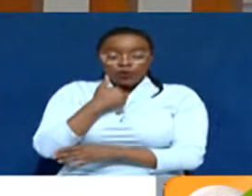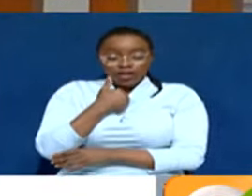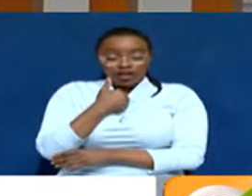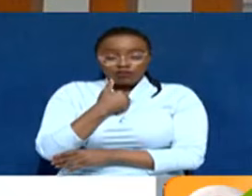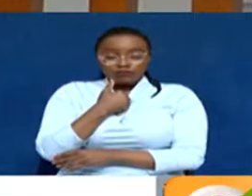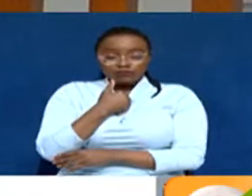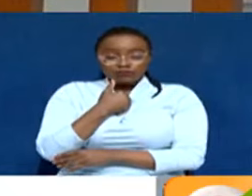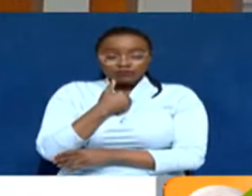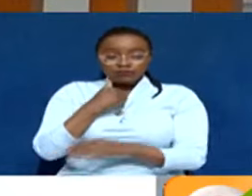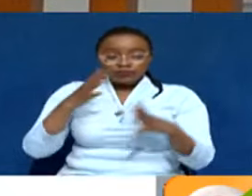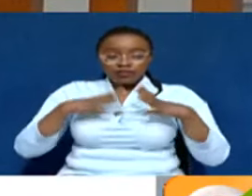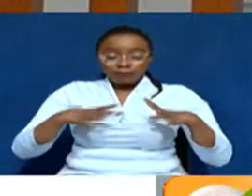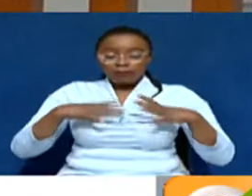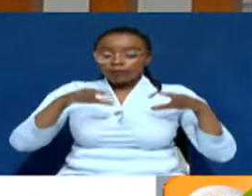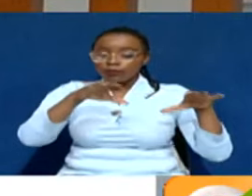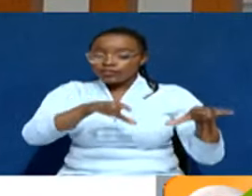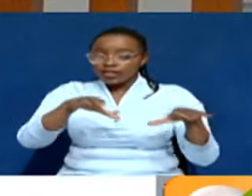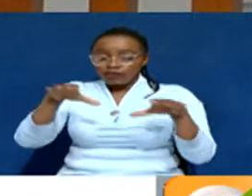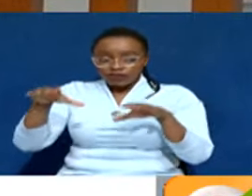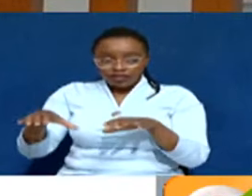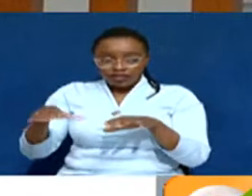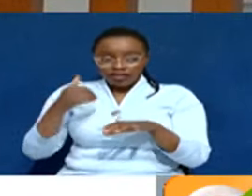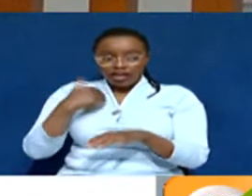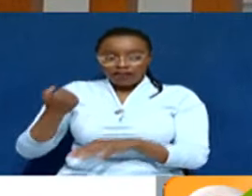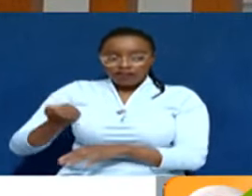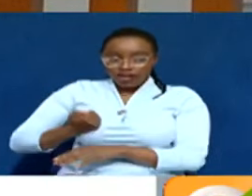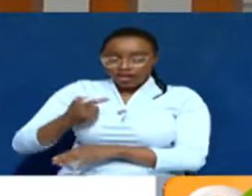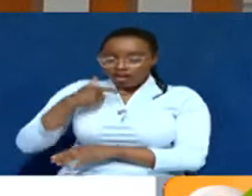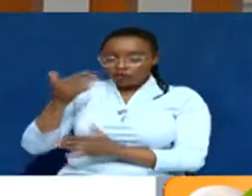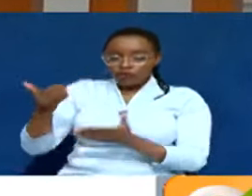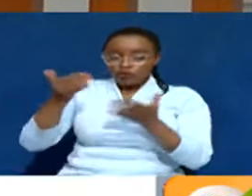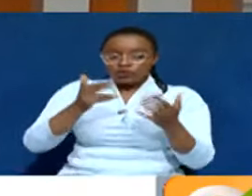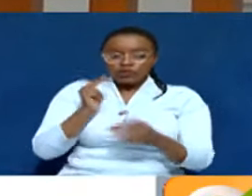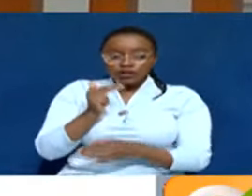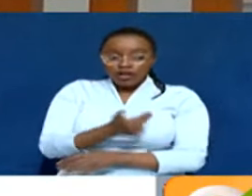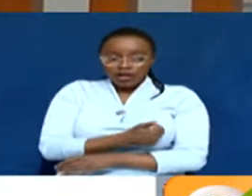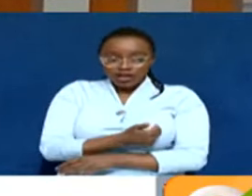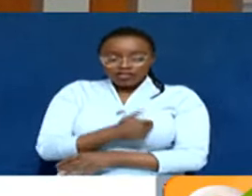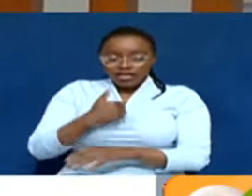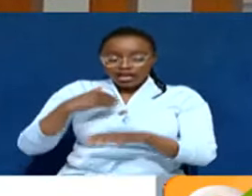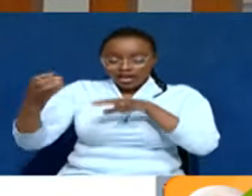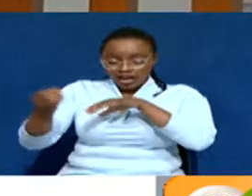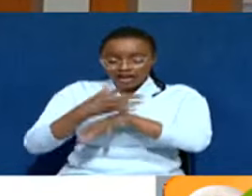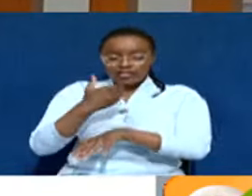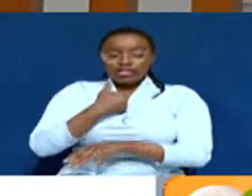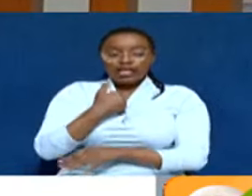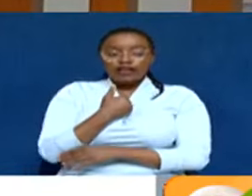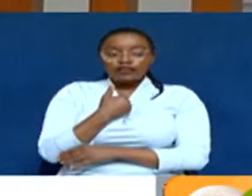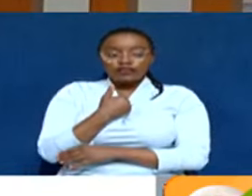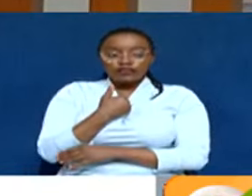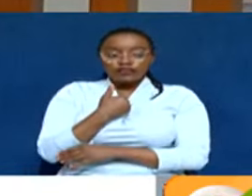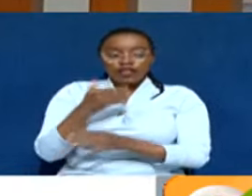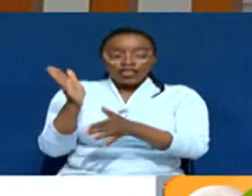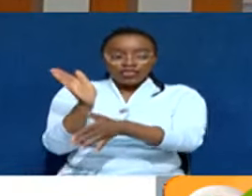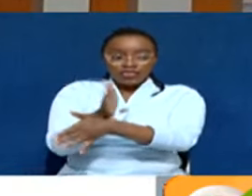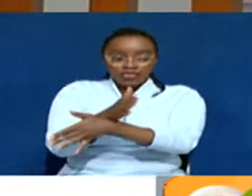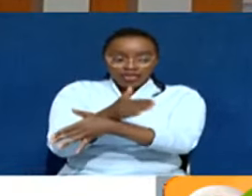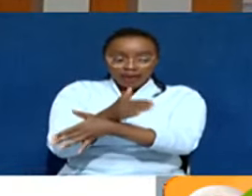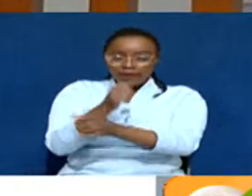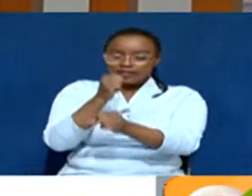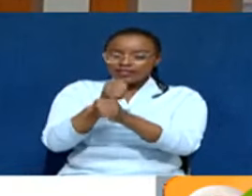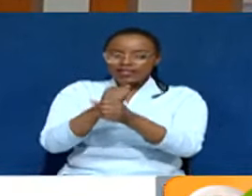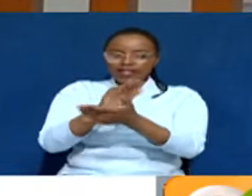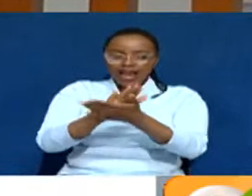had people suffering. Like there was a girl that was brought to us, she had cancer. The embassy, they won't do